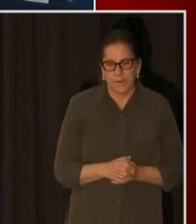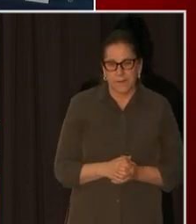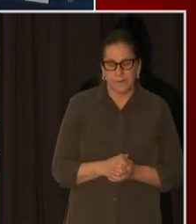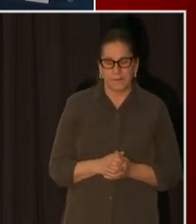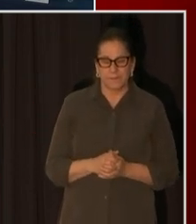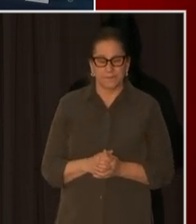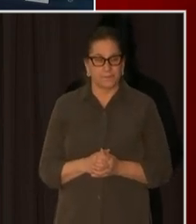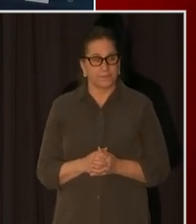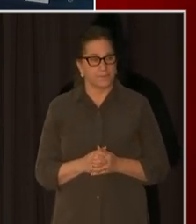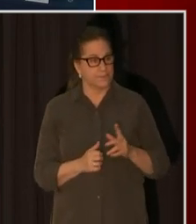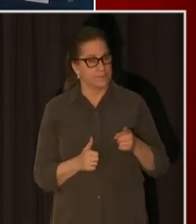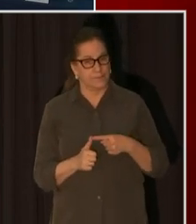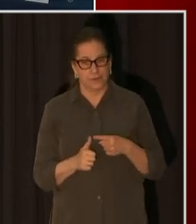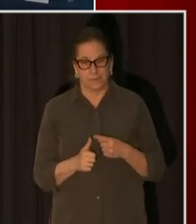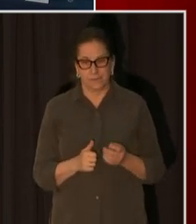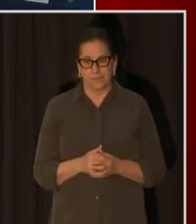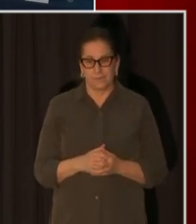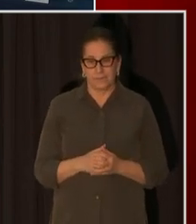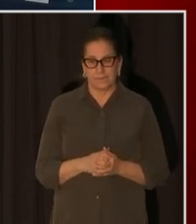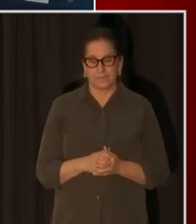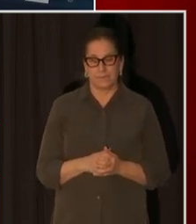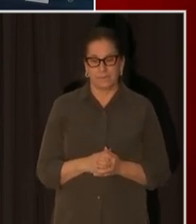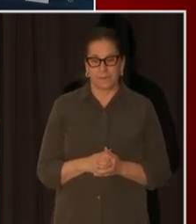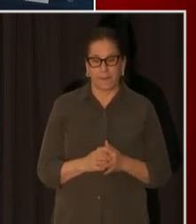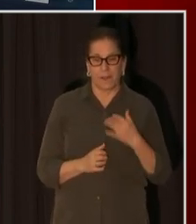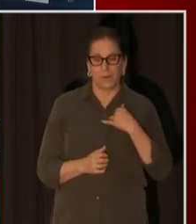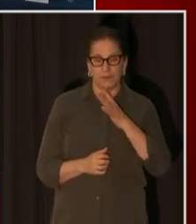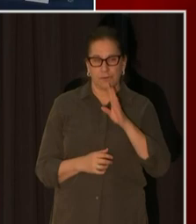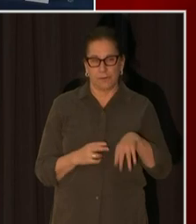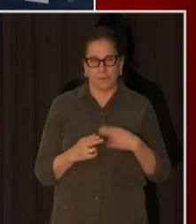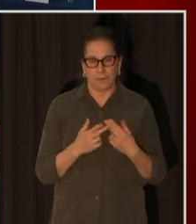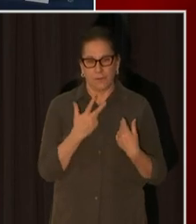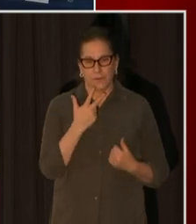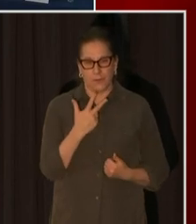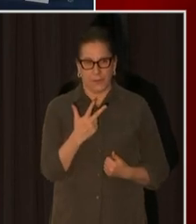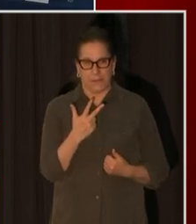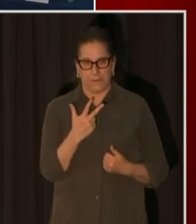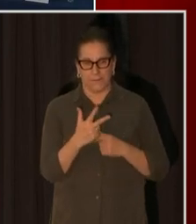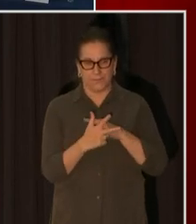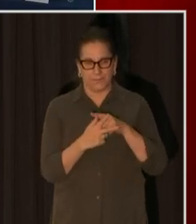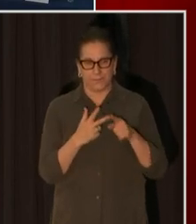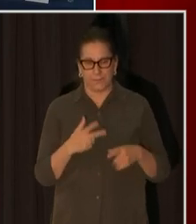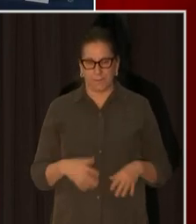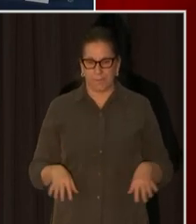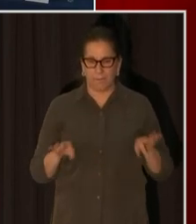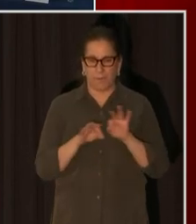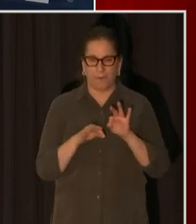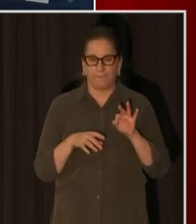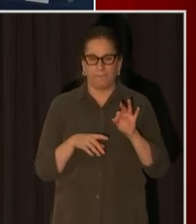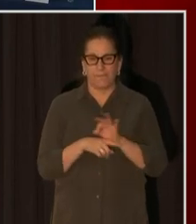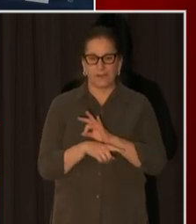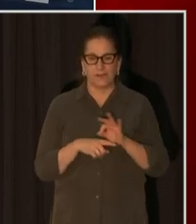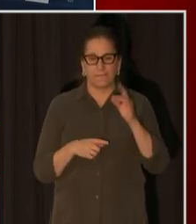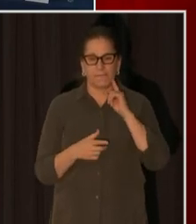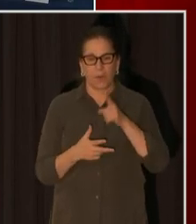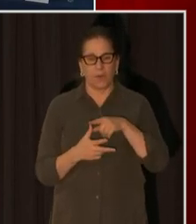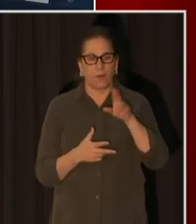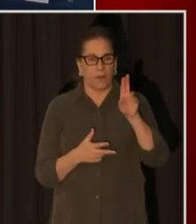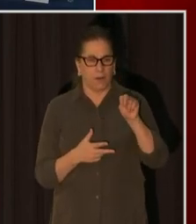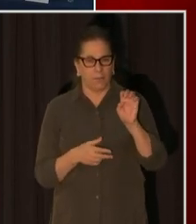www.financiallyfitdc.com and you create a profile. There are several modules. You can be on there for hours. There's also